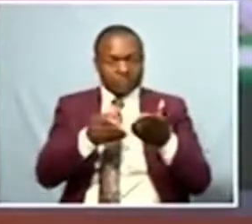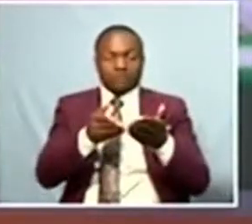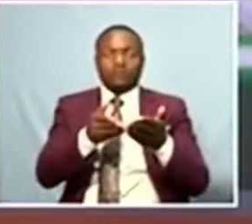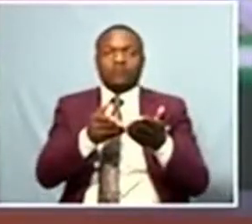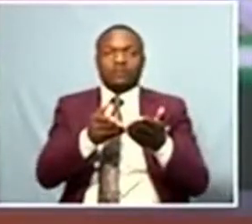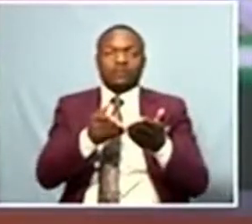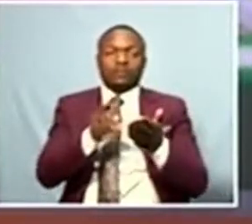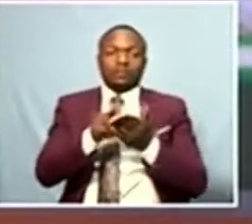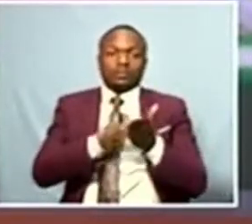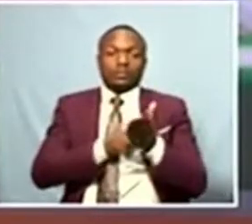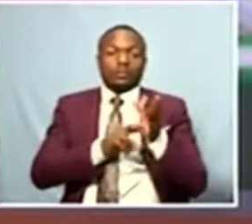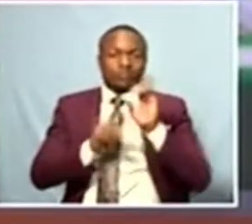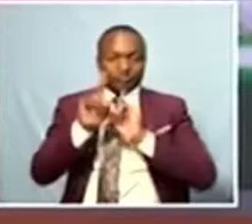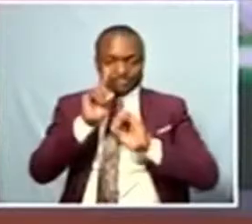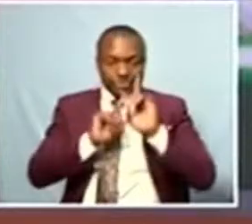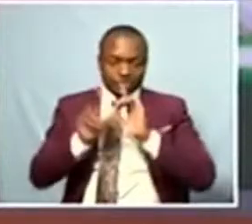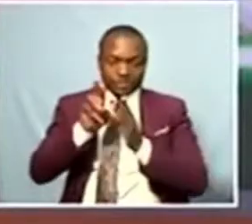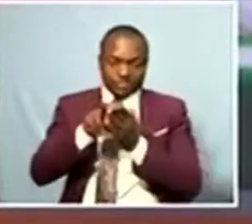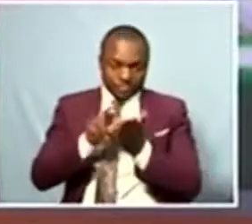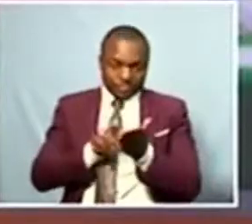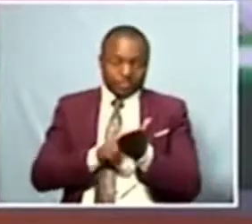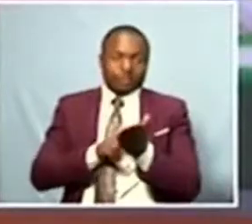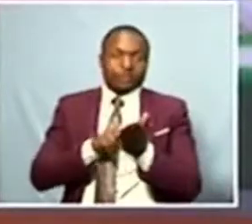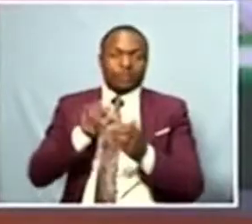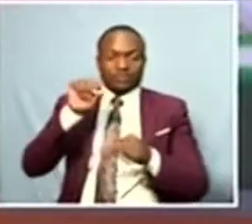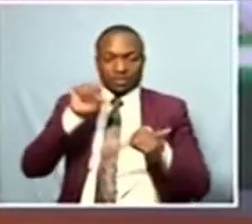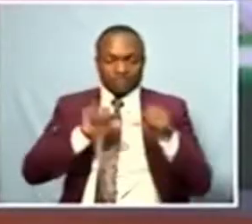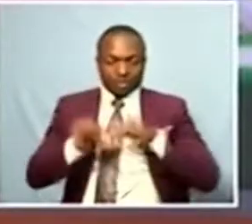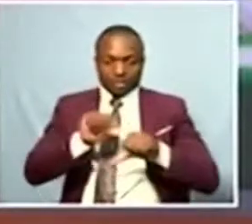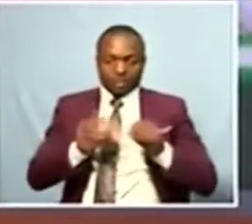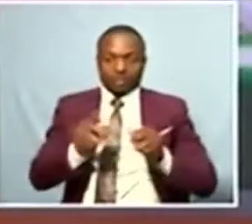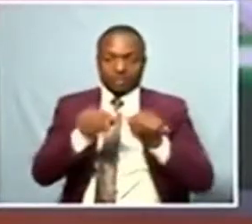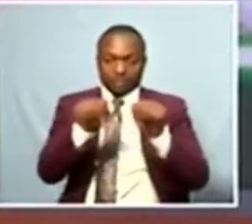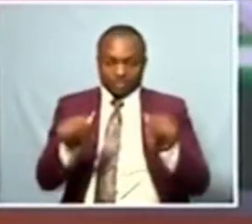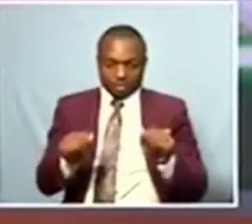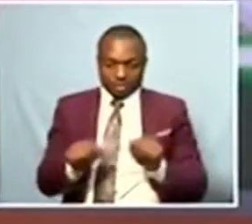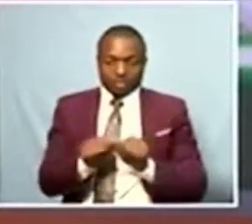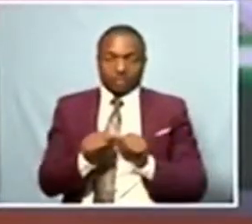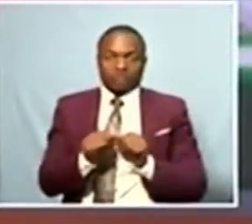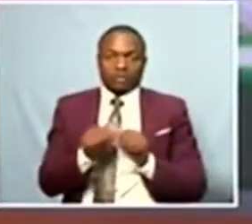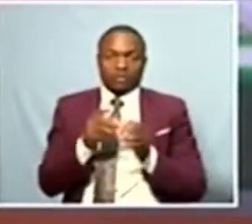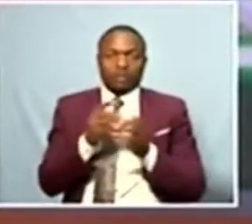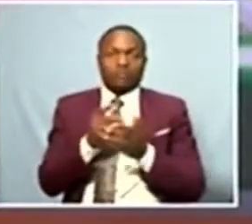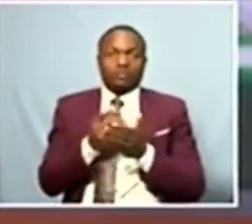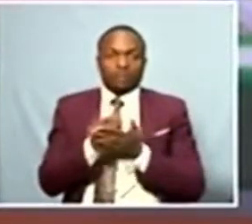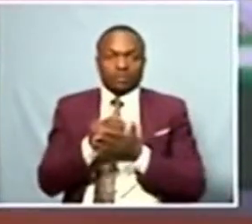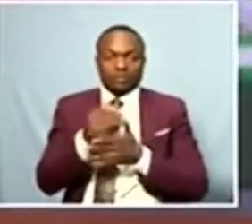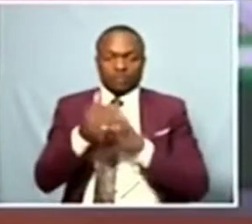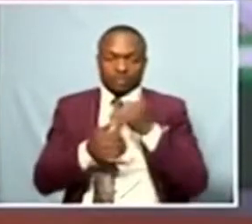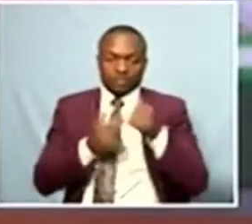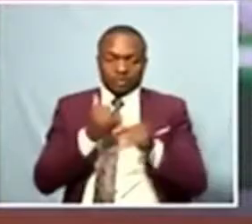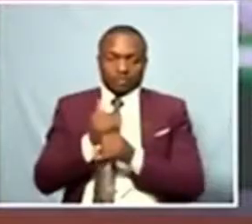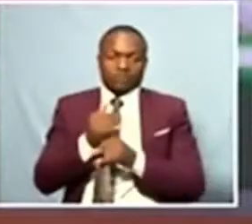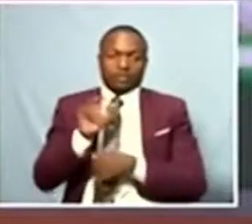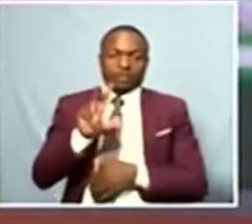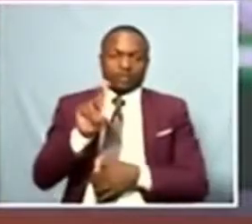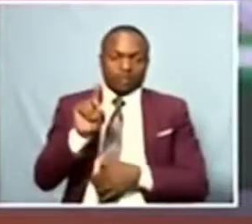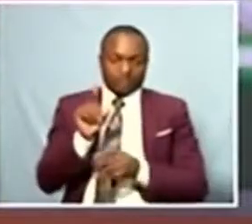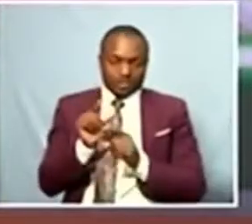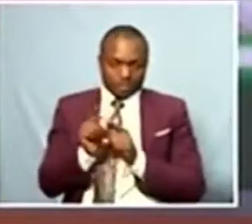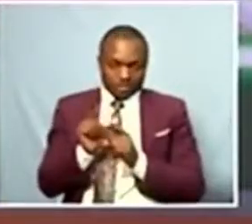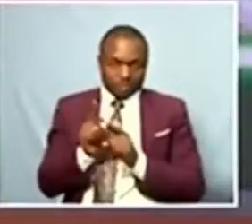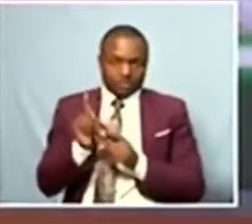for the consideration of the report of the Auditor General on the accounts of the Republic for the financial year 31st